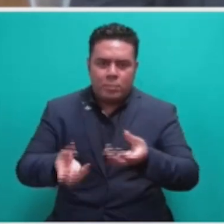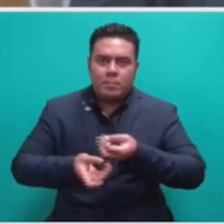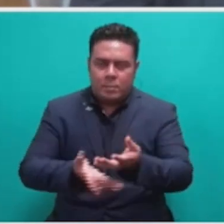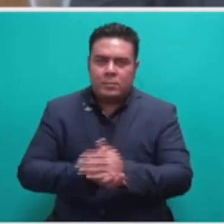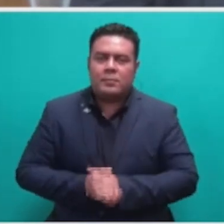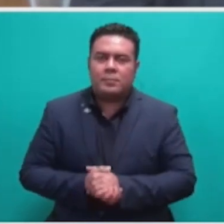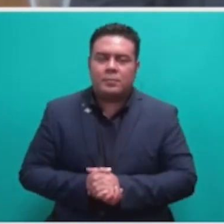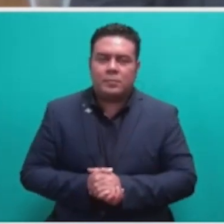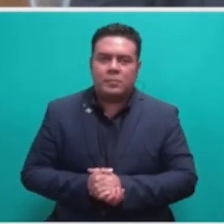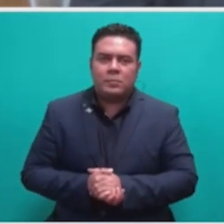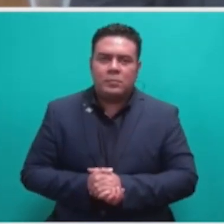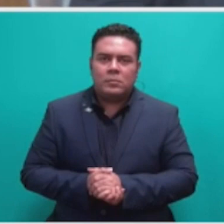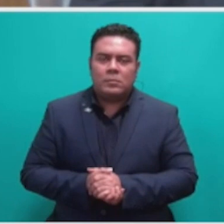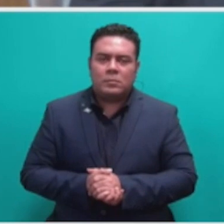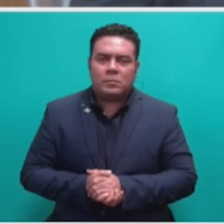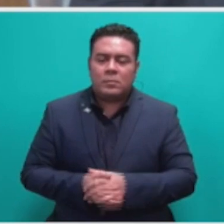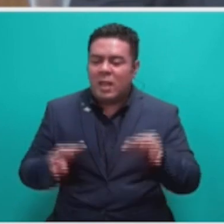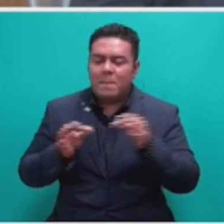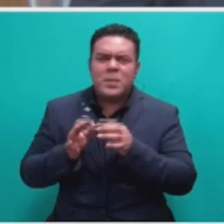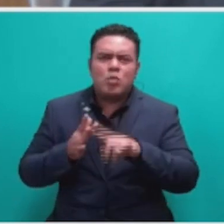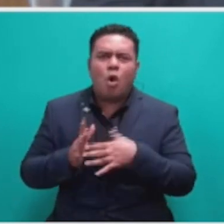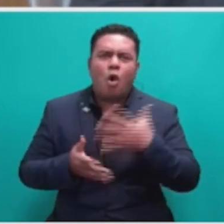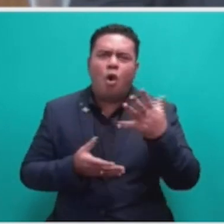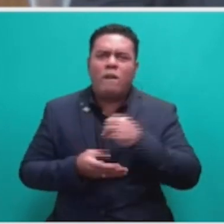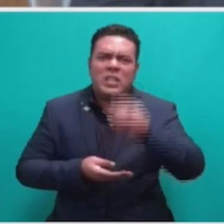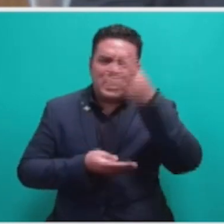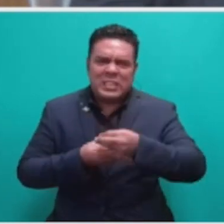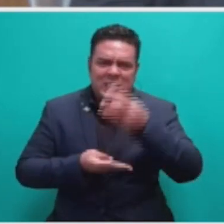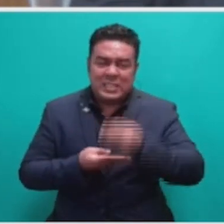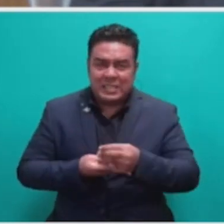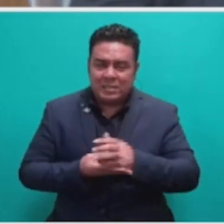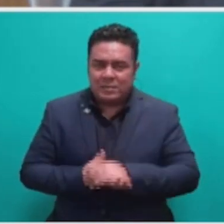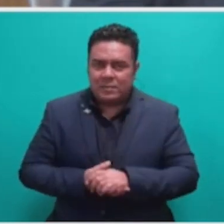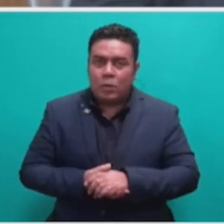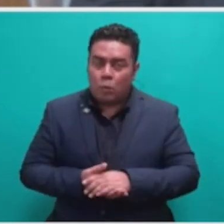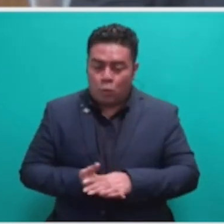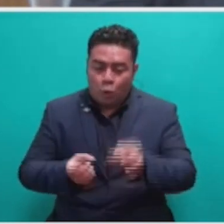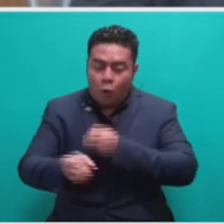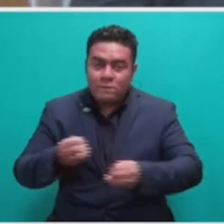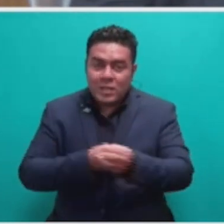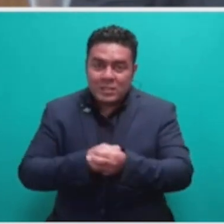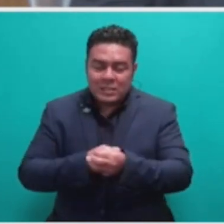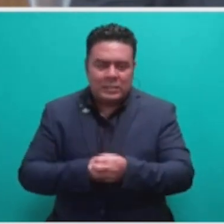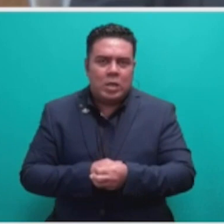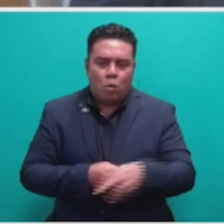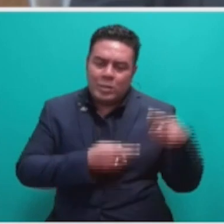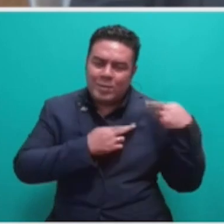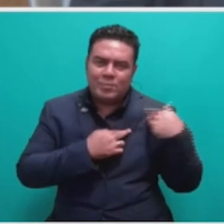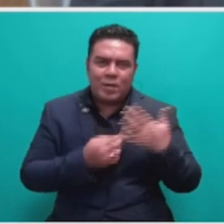Statistics, which is the national office responsible for collecting and reporting statistics on